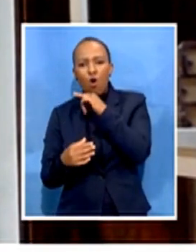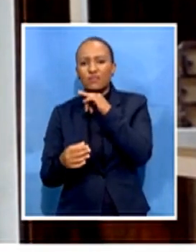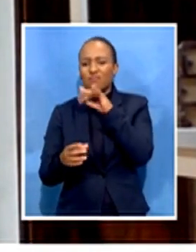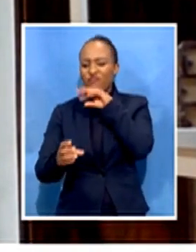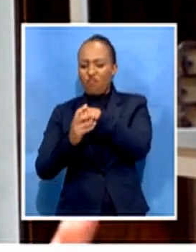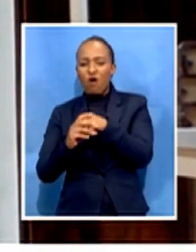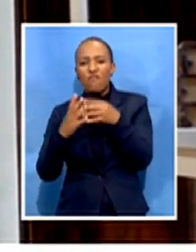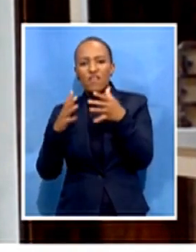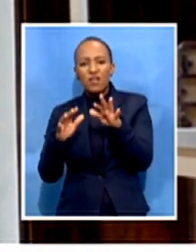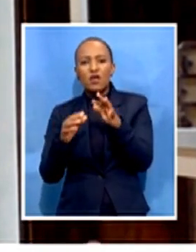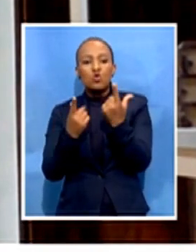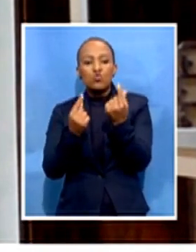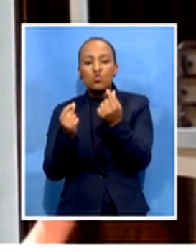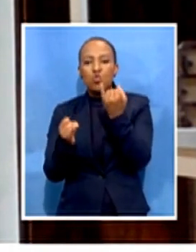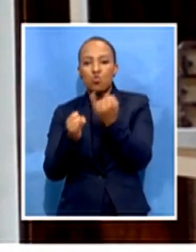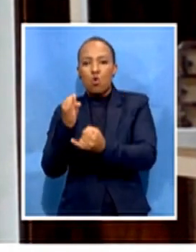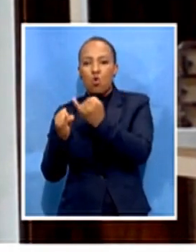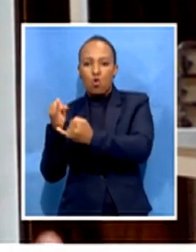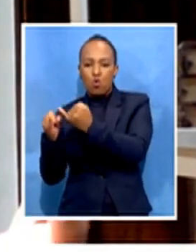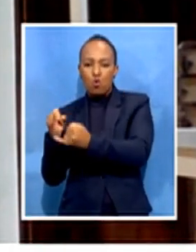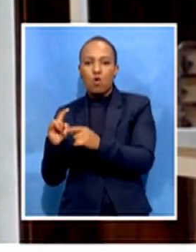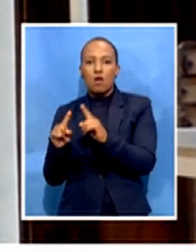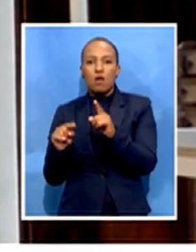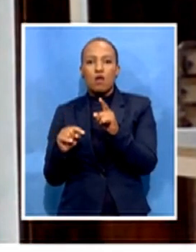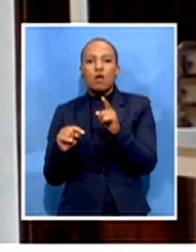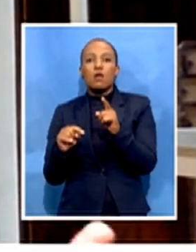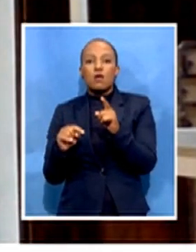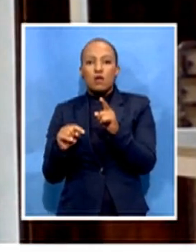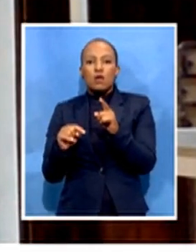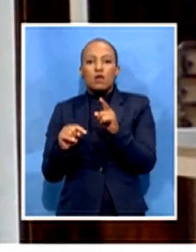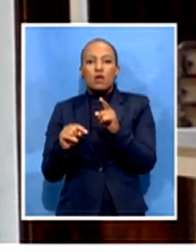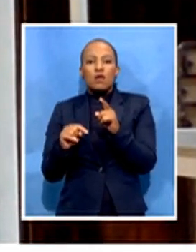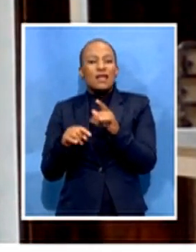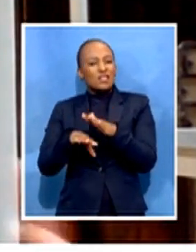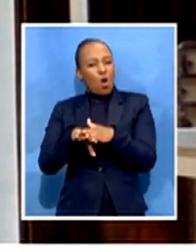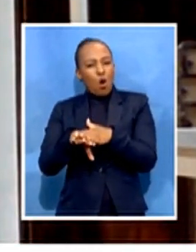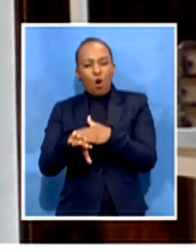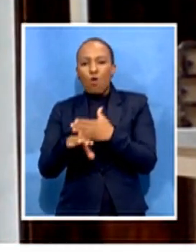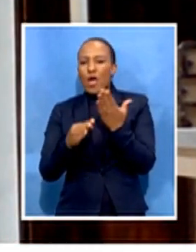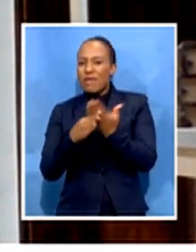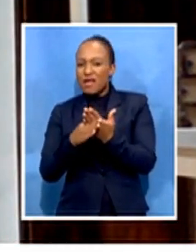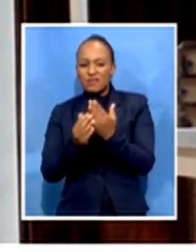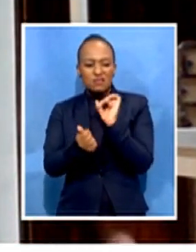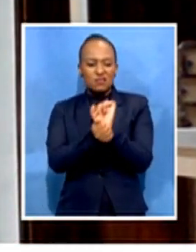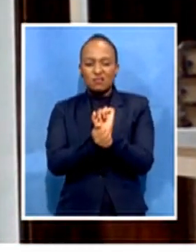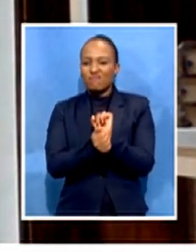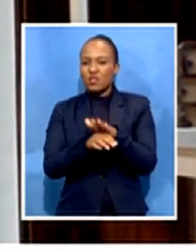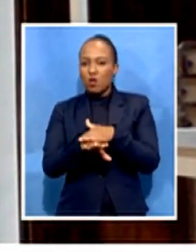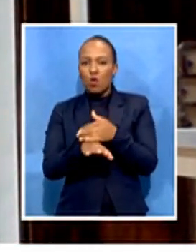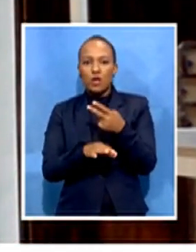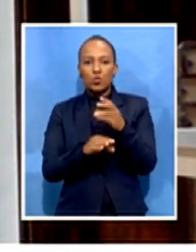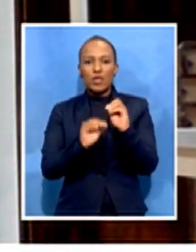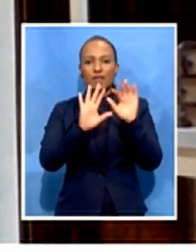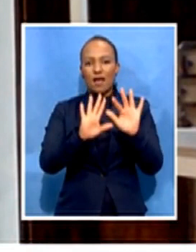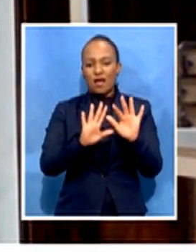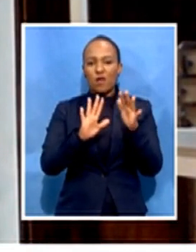of justice turns far too slowly. In 2010, the World Cup came, we had special courts, the people were